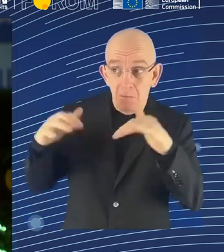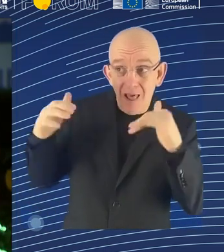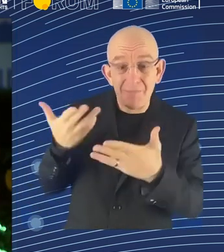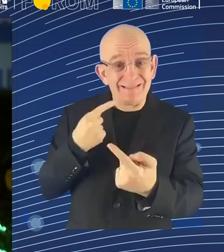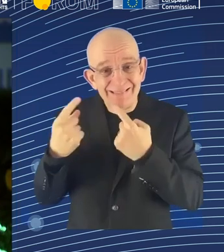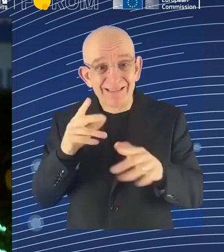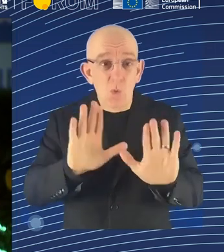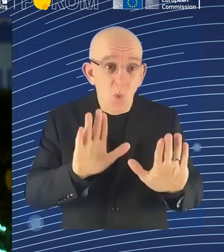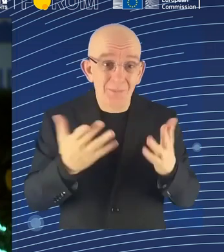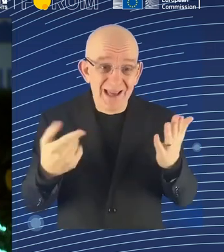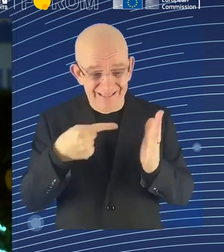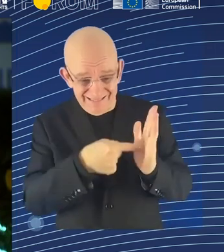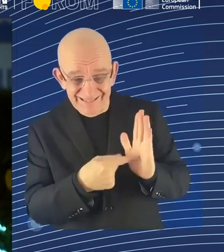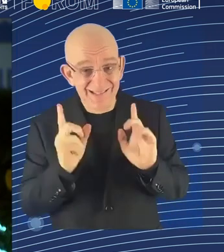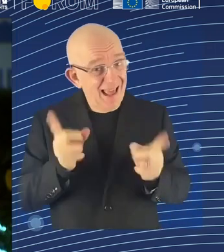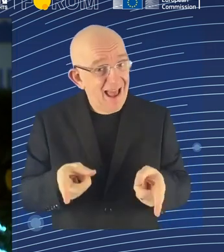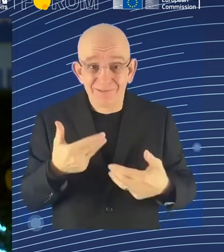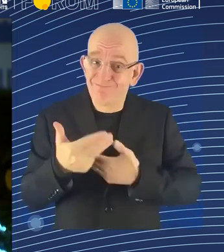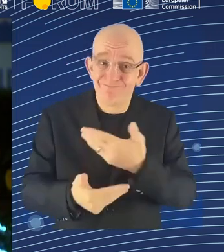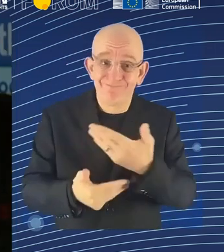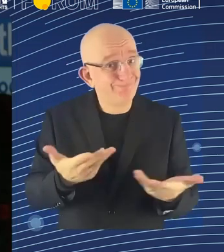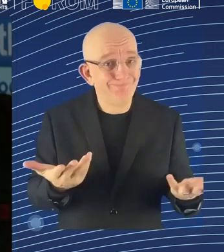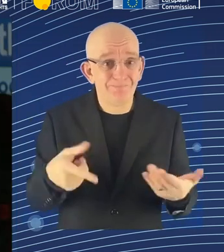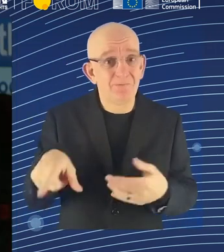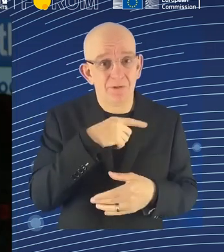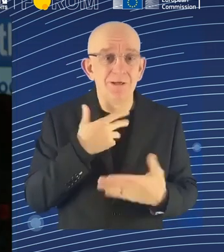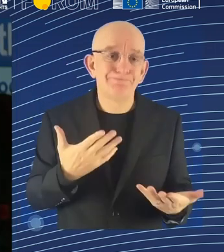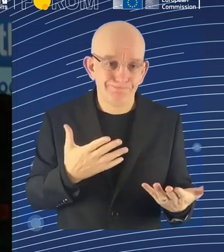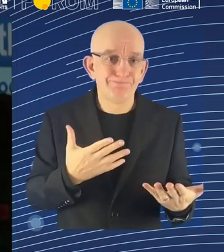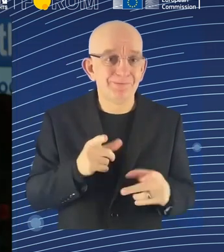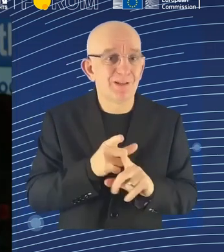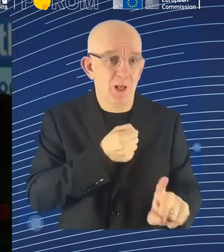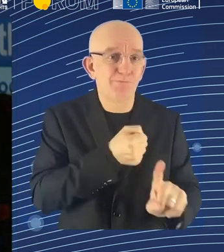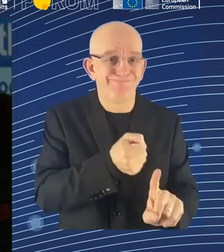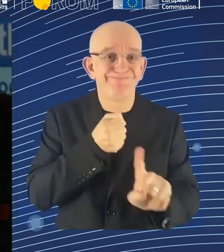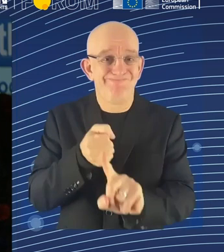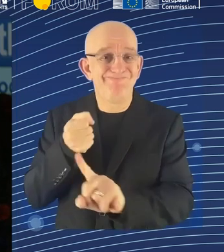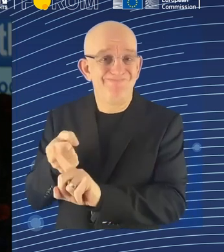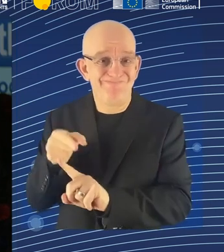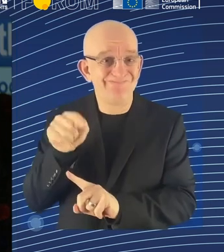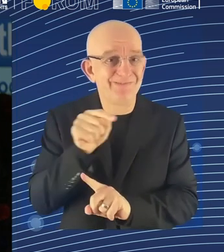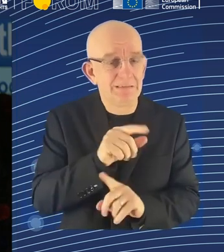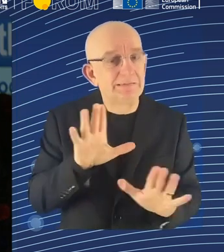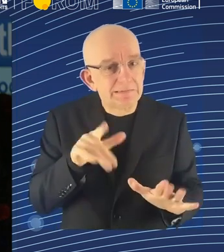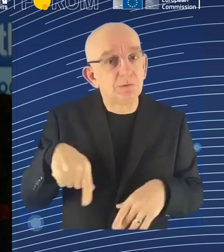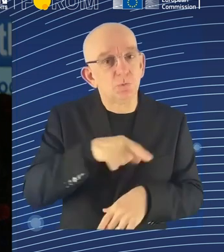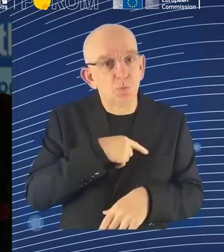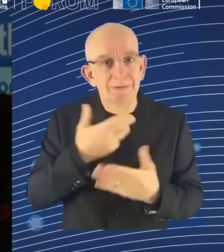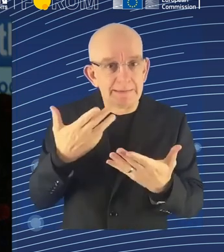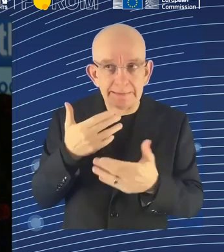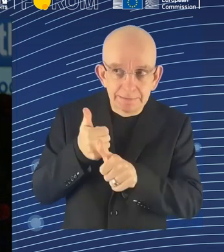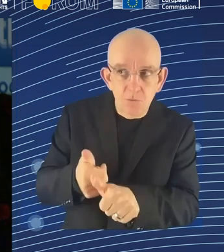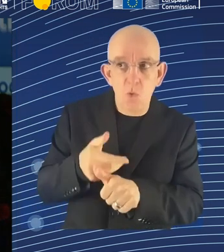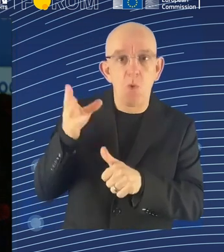working hard on these regulations. This is what we tried to do for AI as well. Our approach